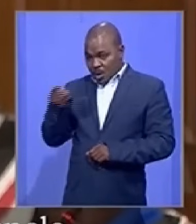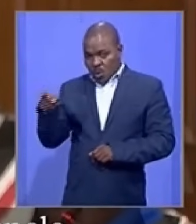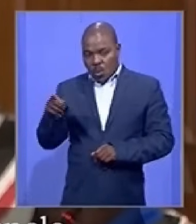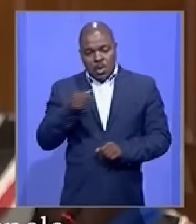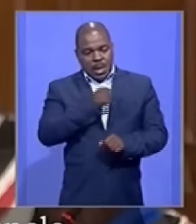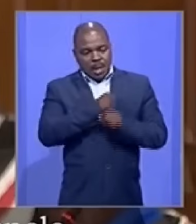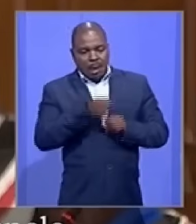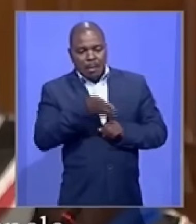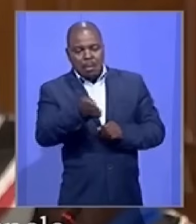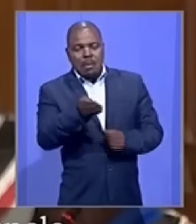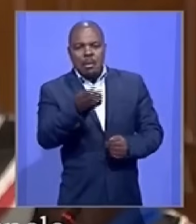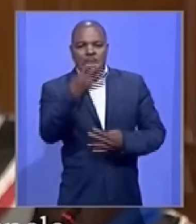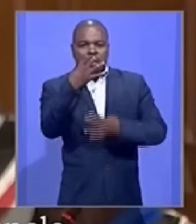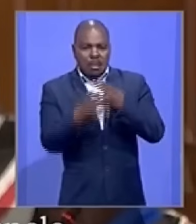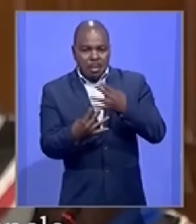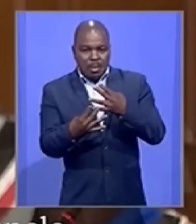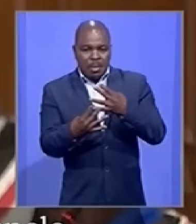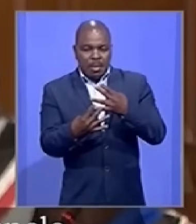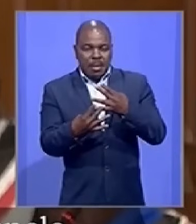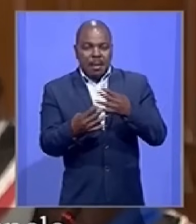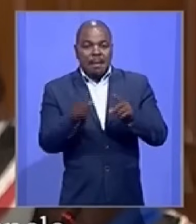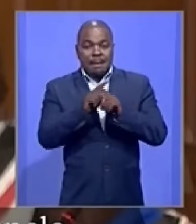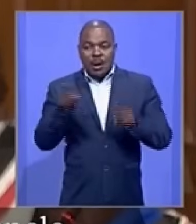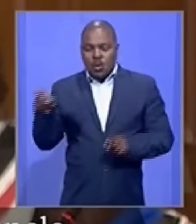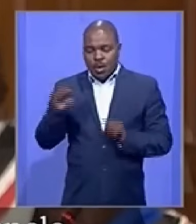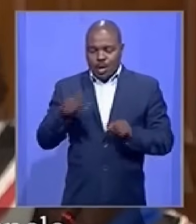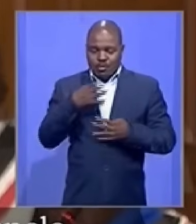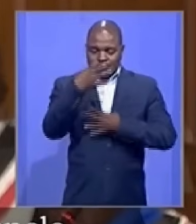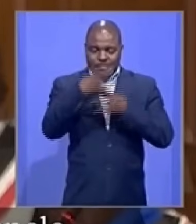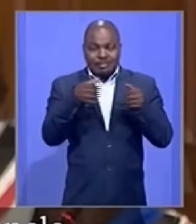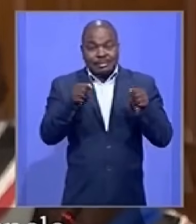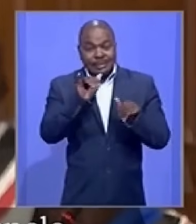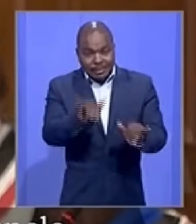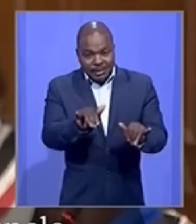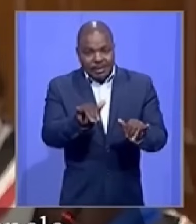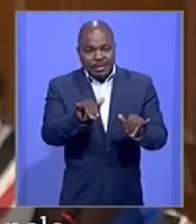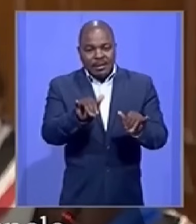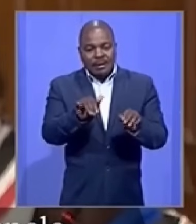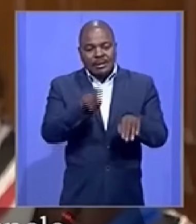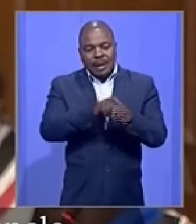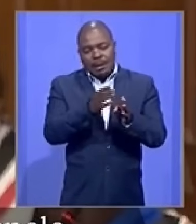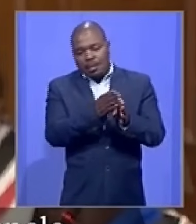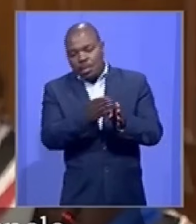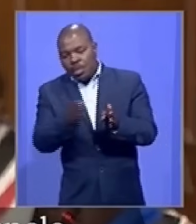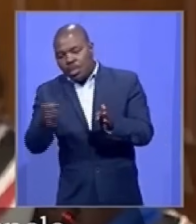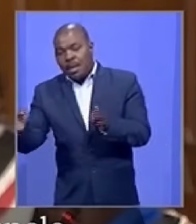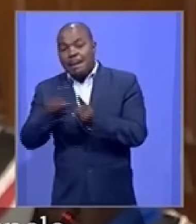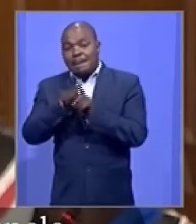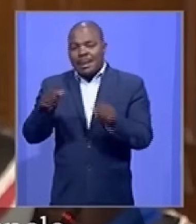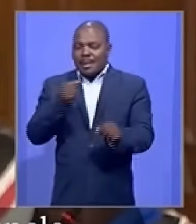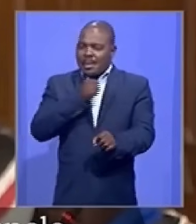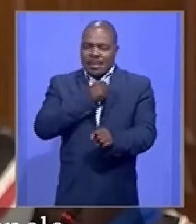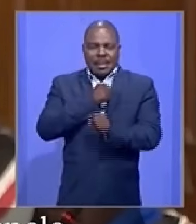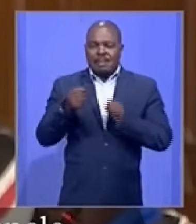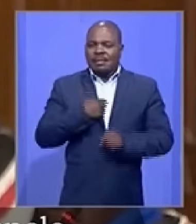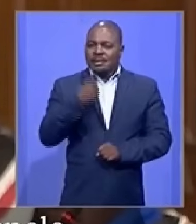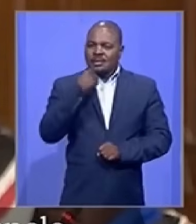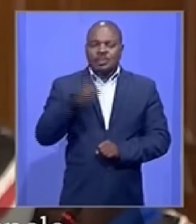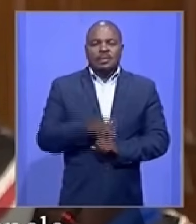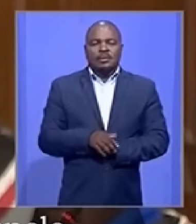period. So that was the effect of it. It was that he would not serve the remainder of the period. But it was never